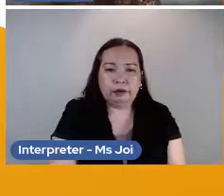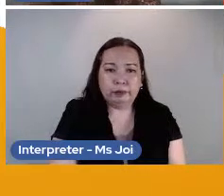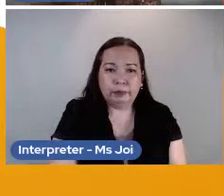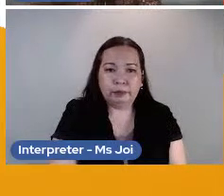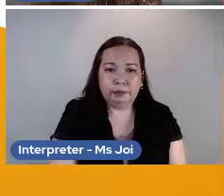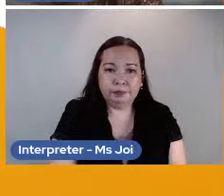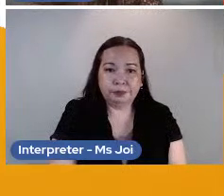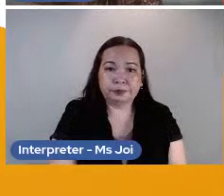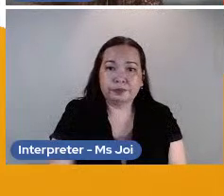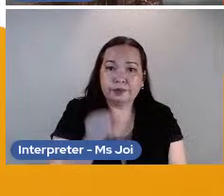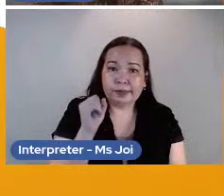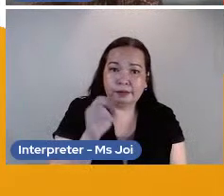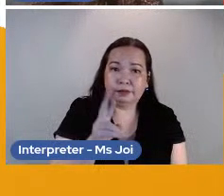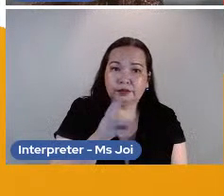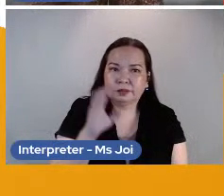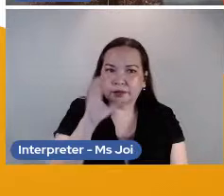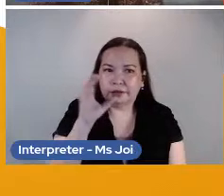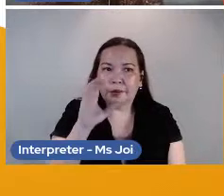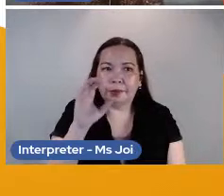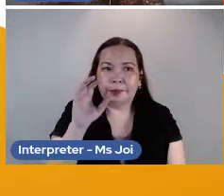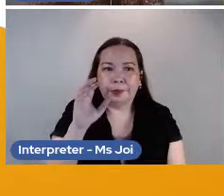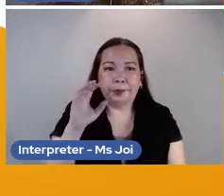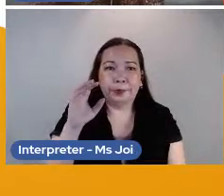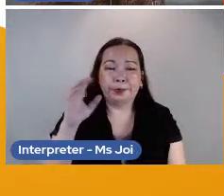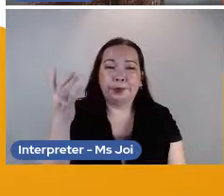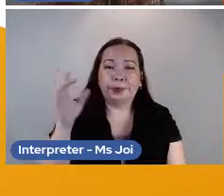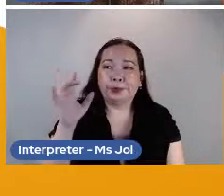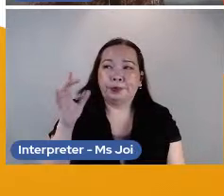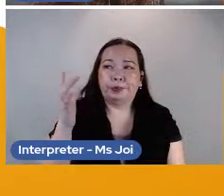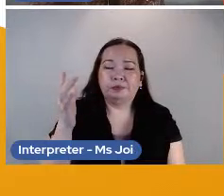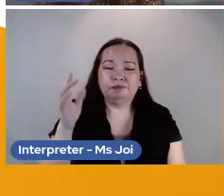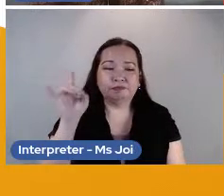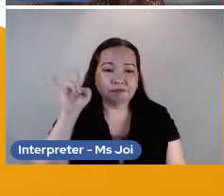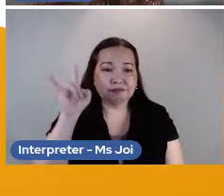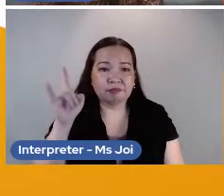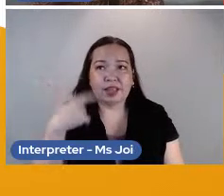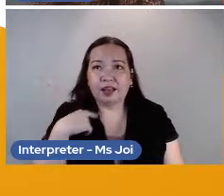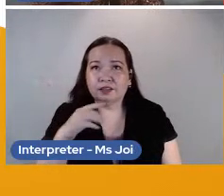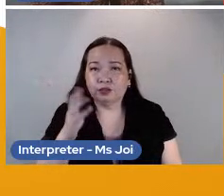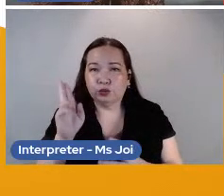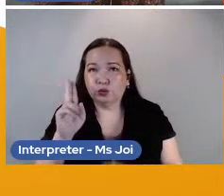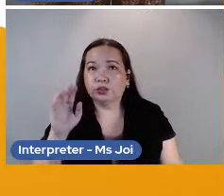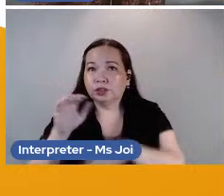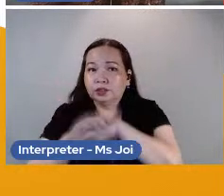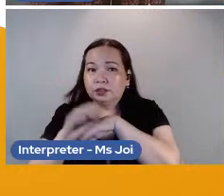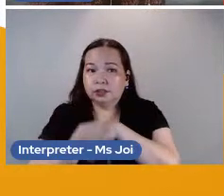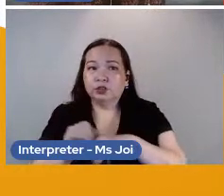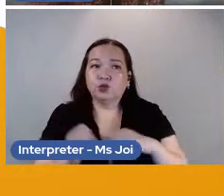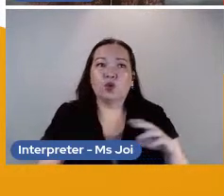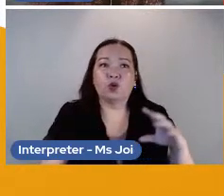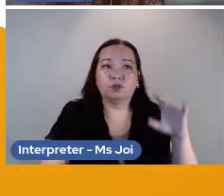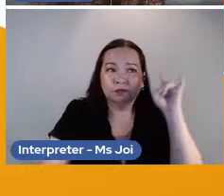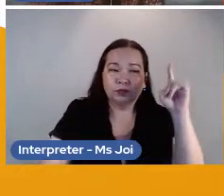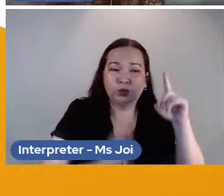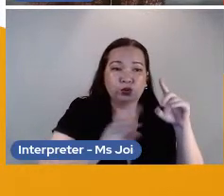look at ads that were run in English versus Tagalog. Or, importantly for the election next